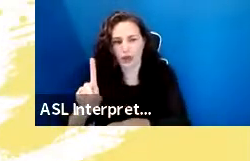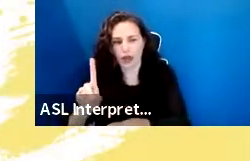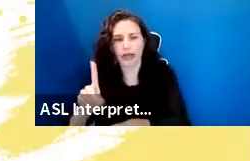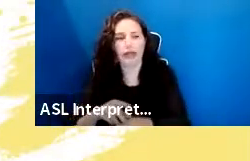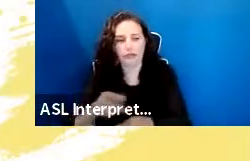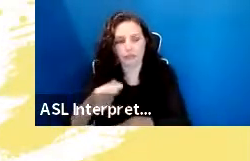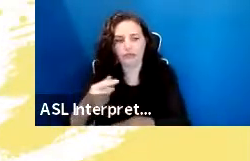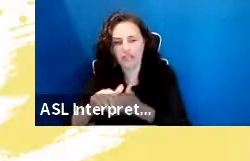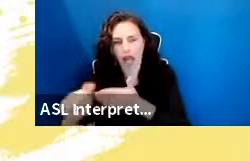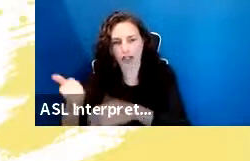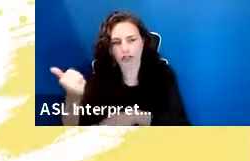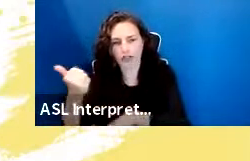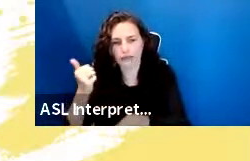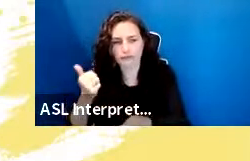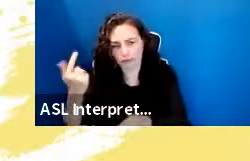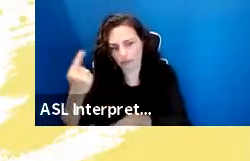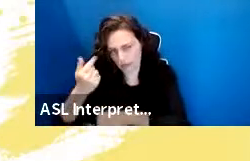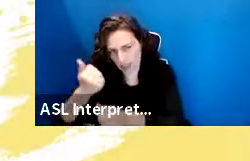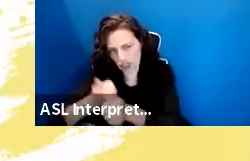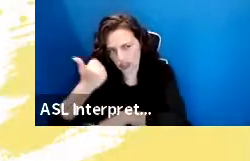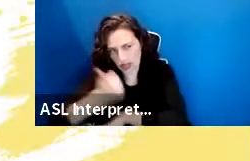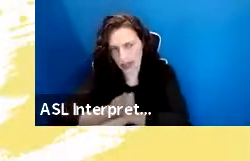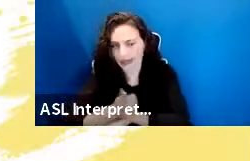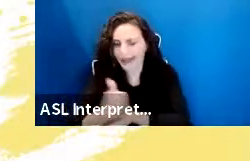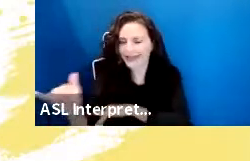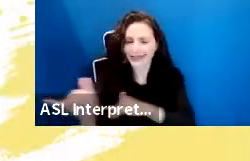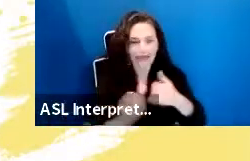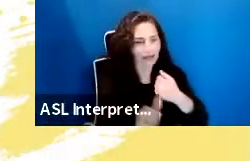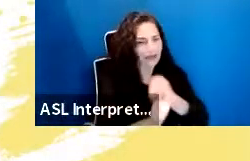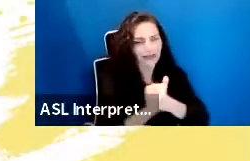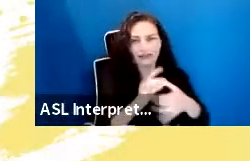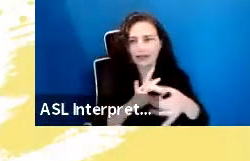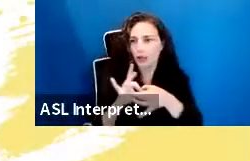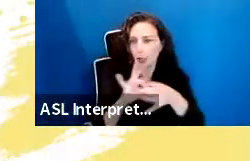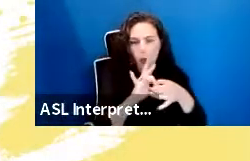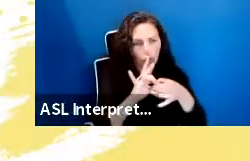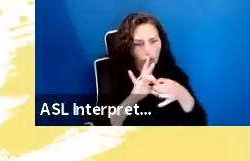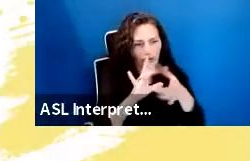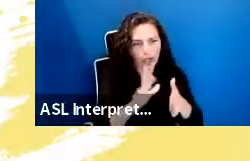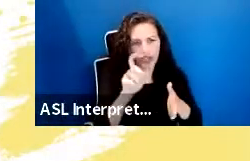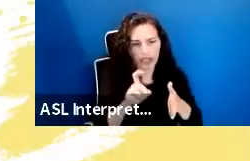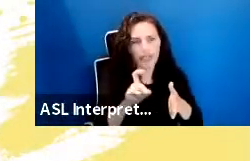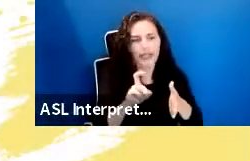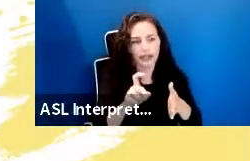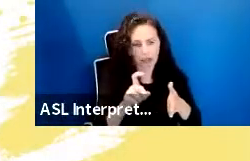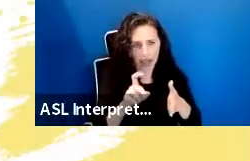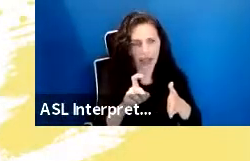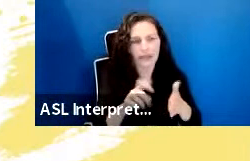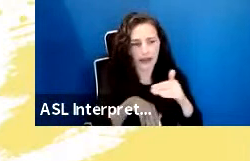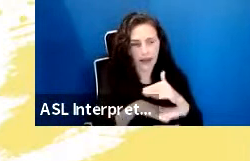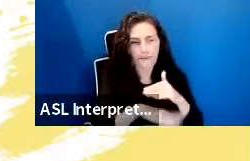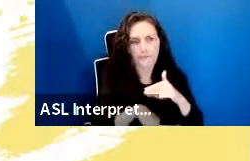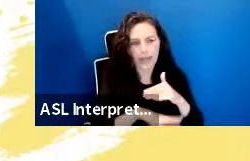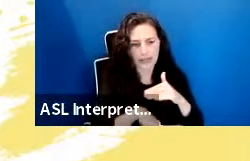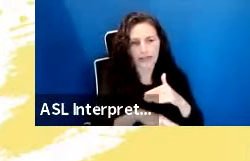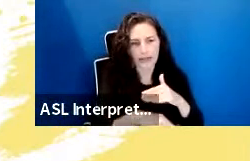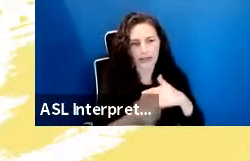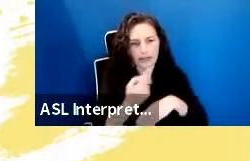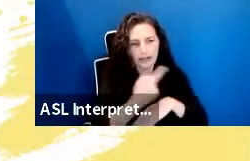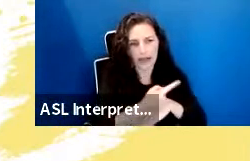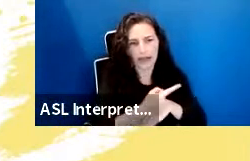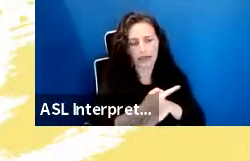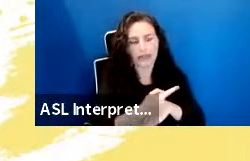full basic scale rate. Here's where we are now covering all principal performers. This is where the